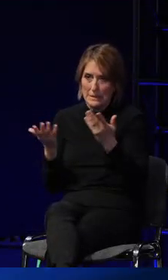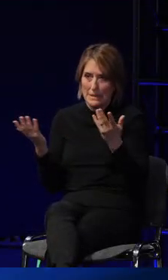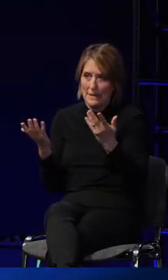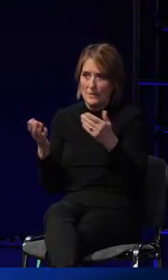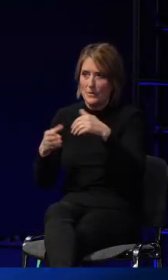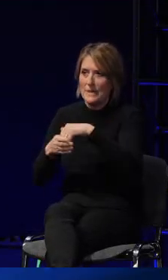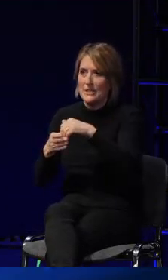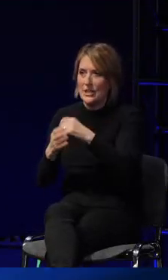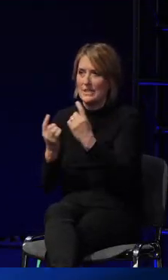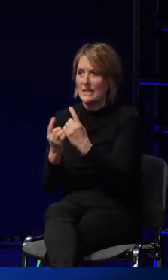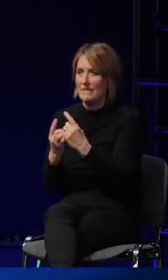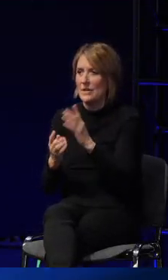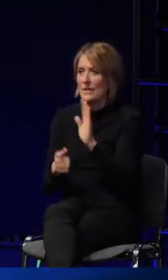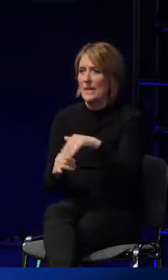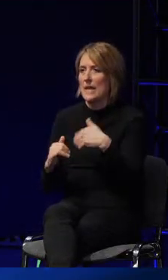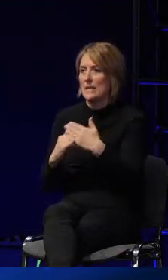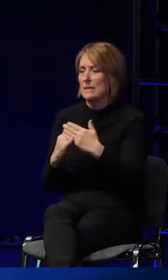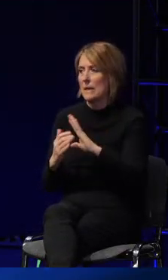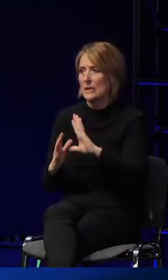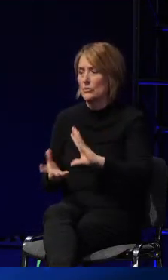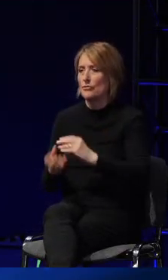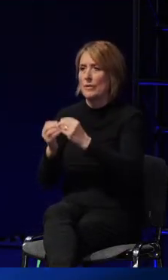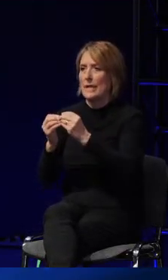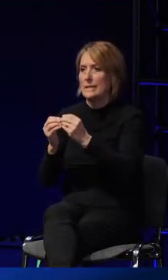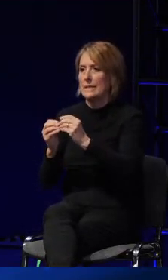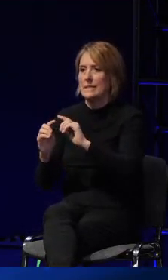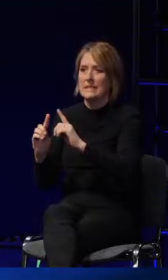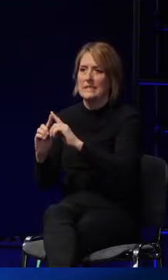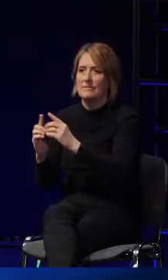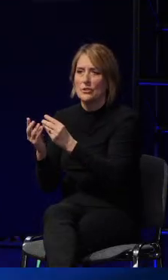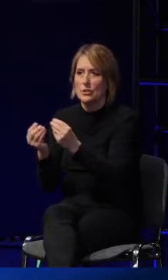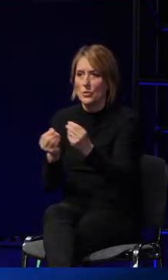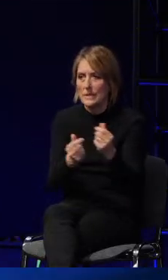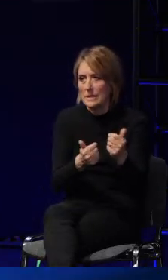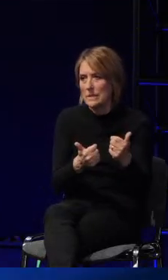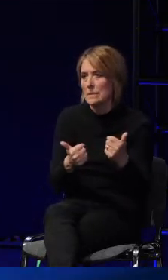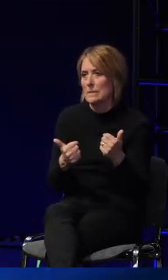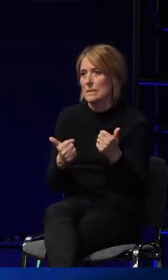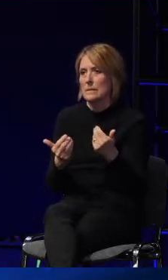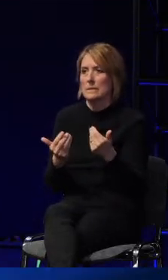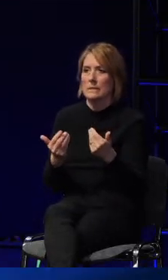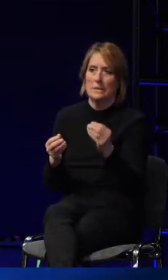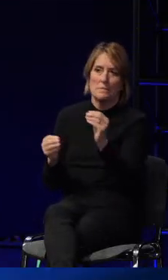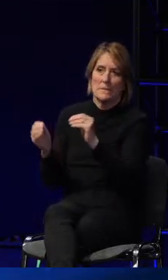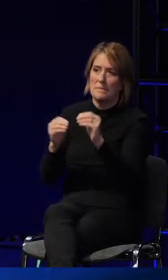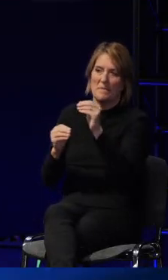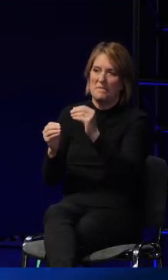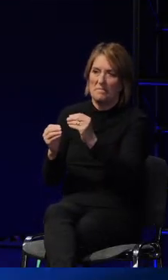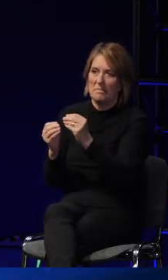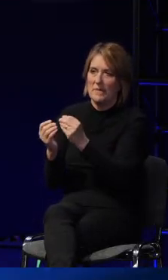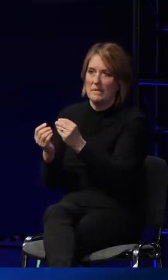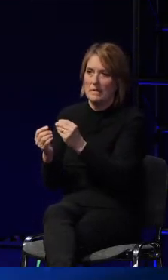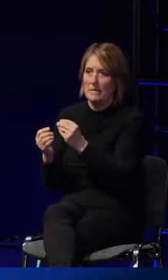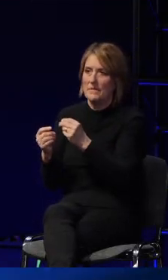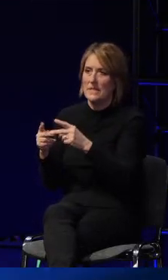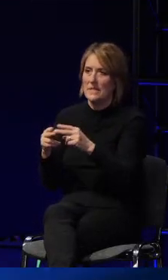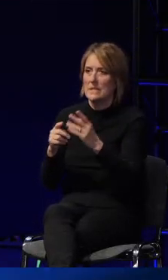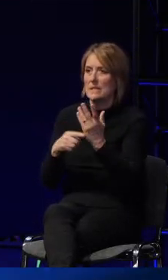I ended up having to just create sources made out of the tiles in that volume stage, because it was the only way to sort